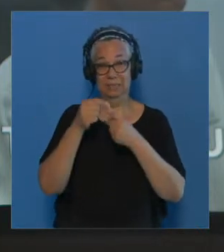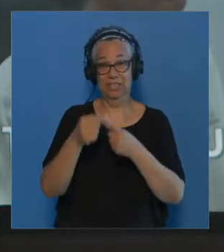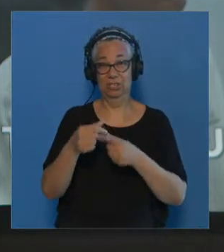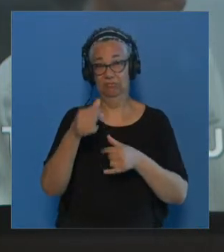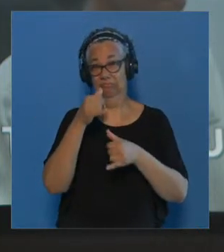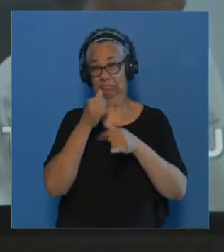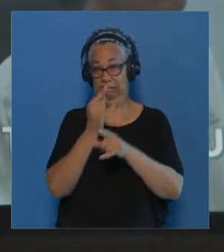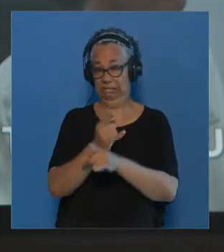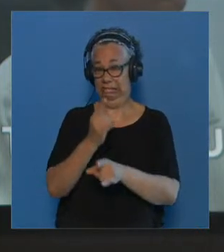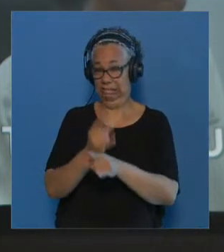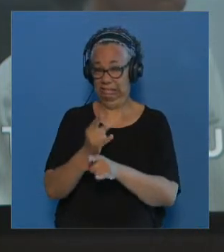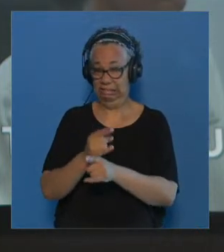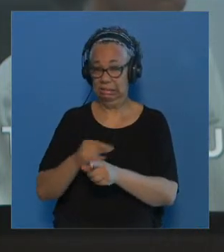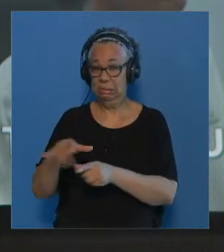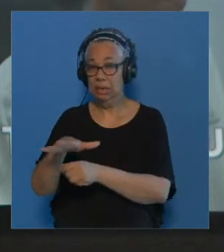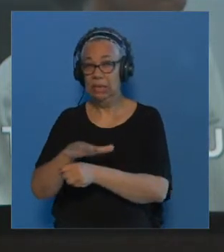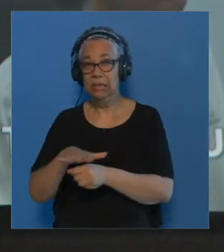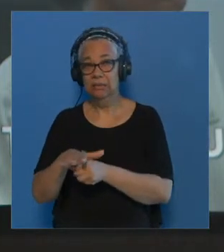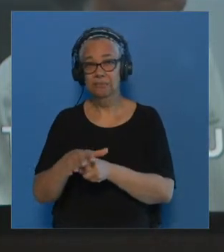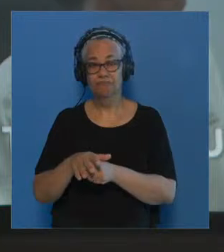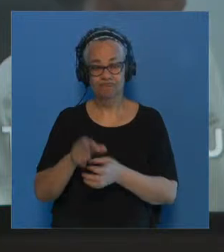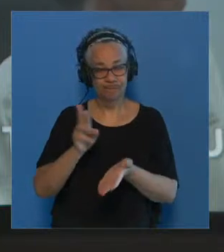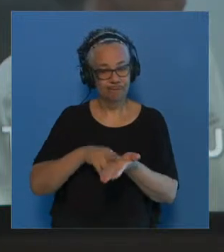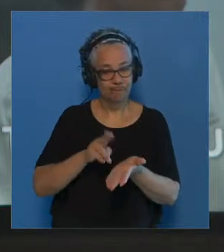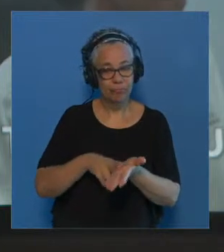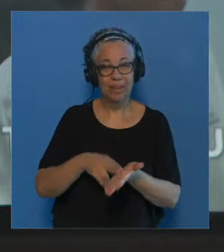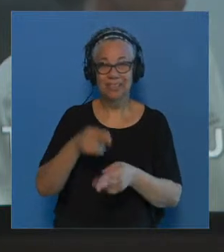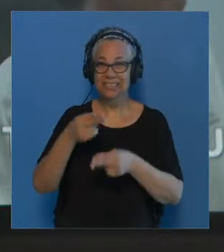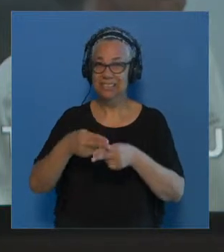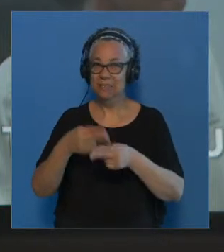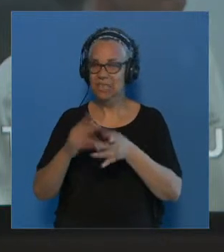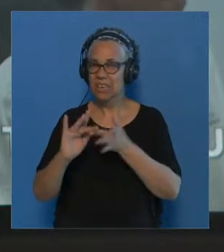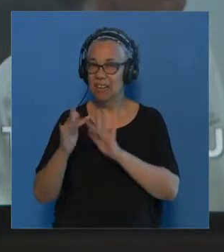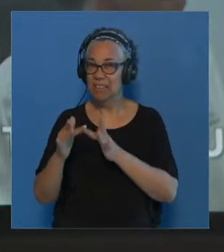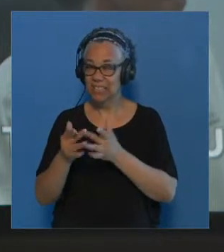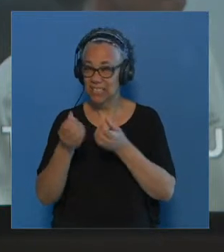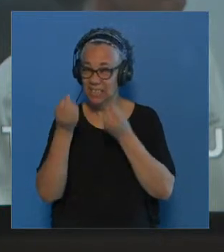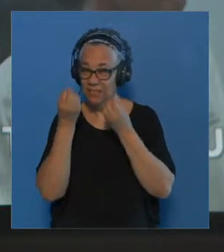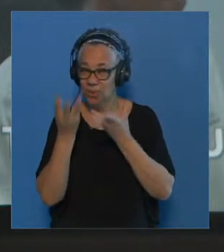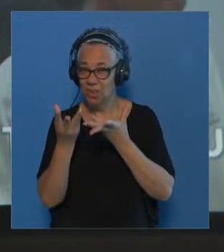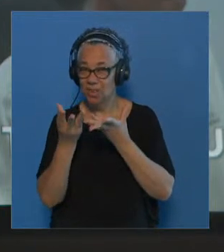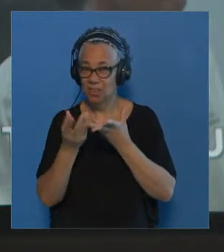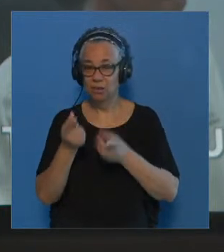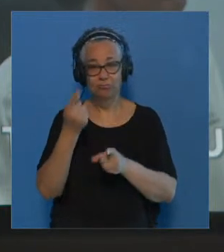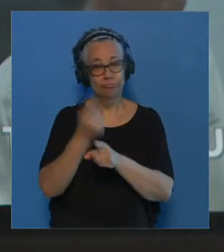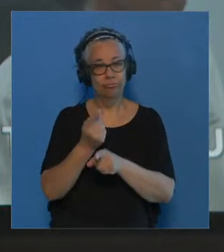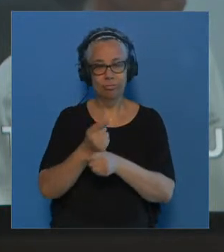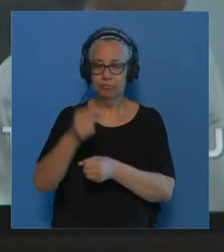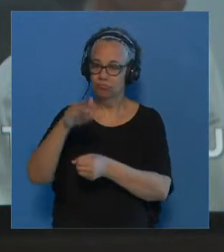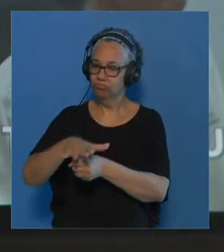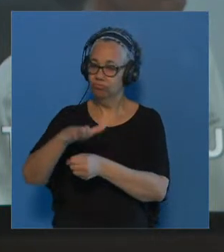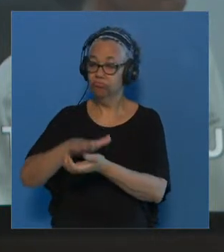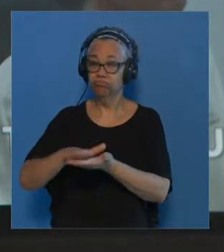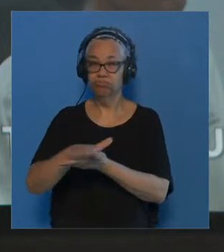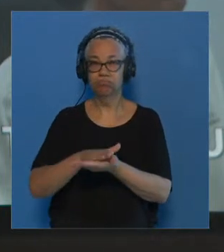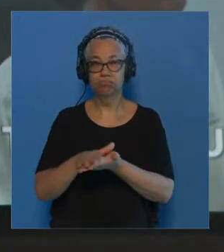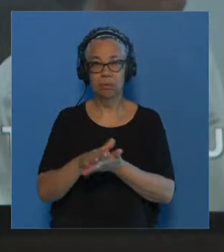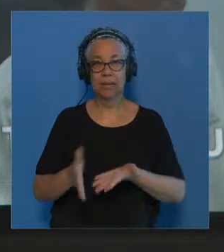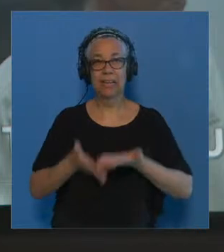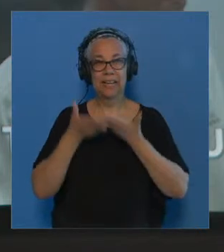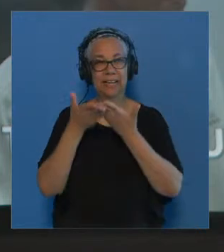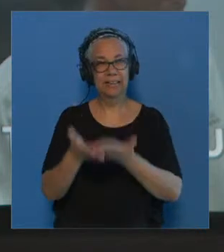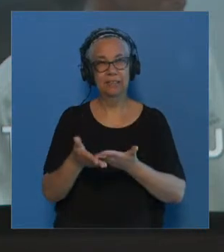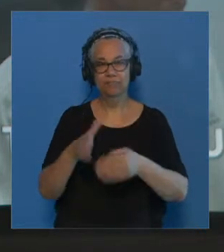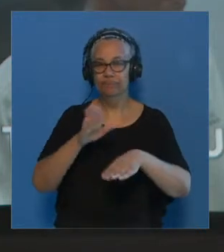establishments, recording of names and contact information, adequate sanitizer, and issuing the appropriate sanctions for